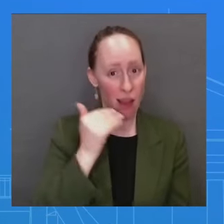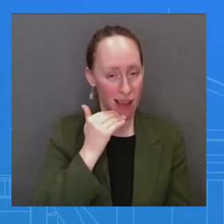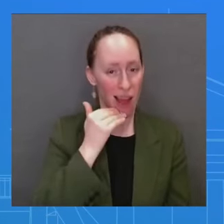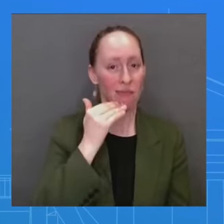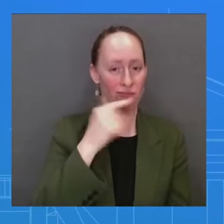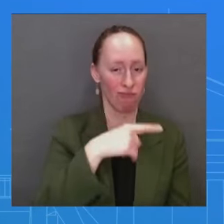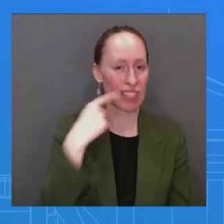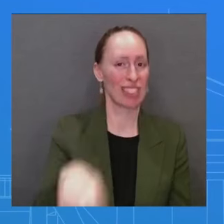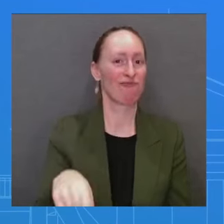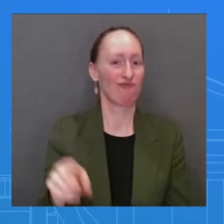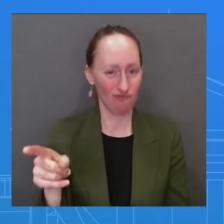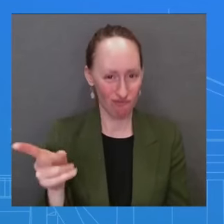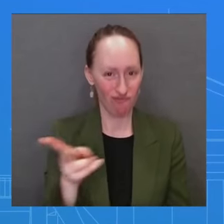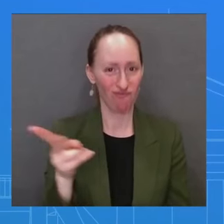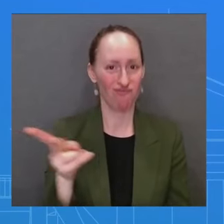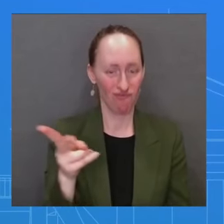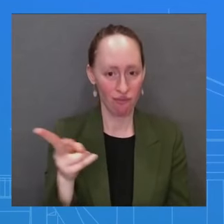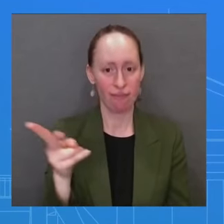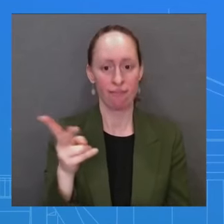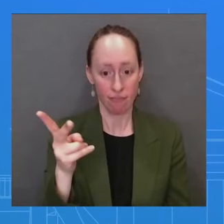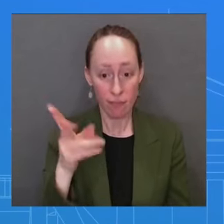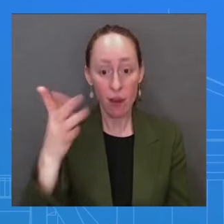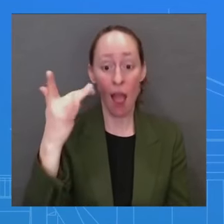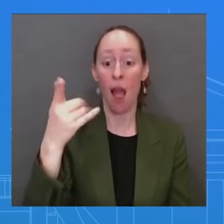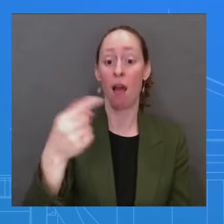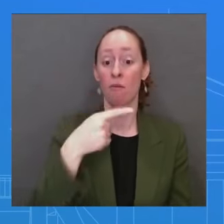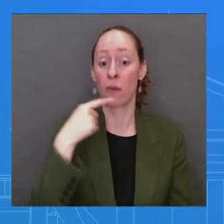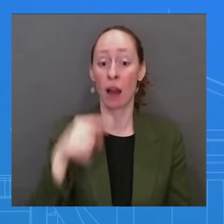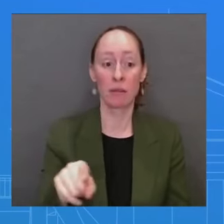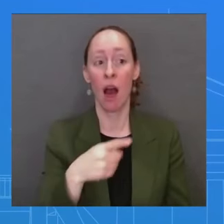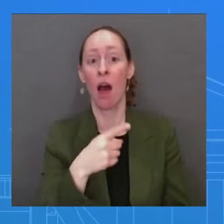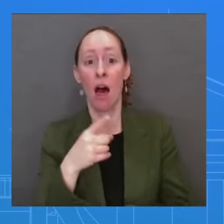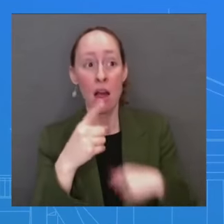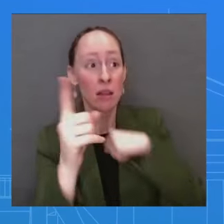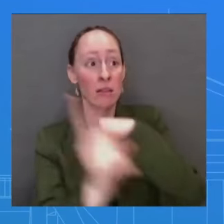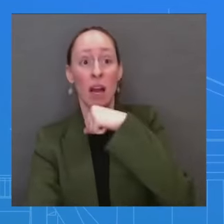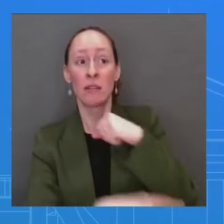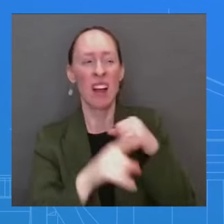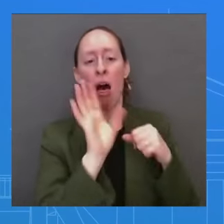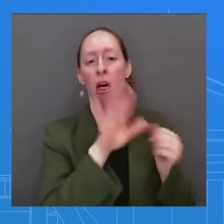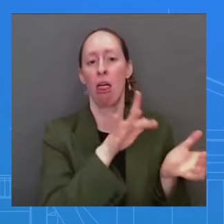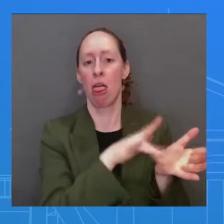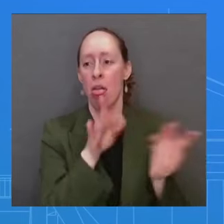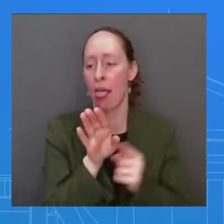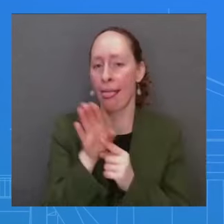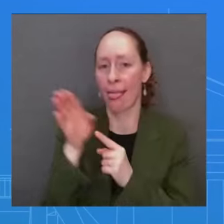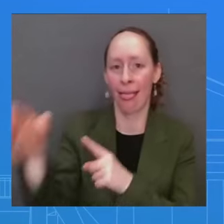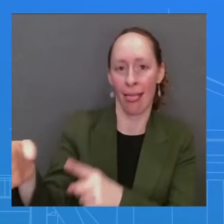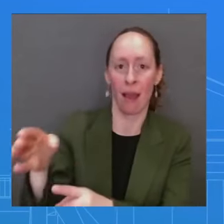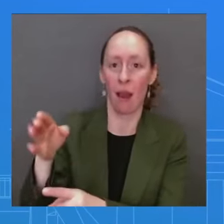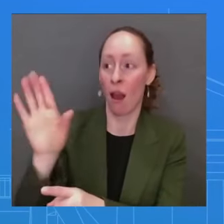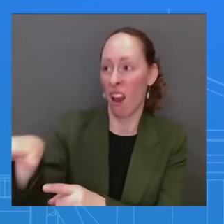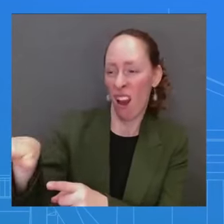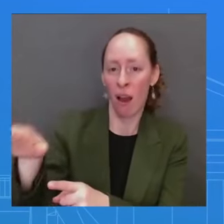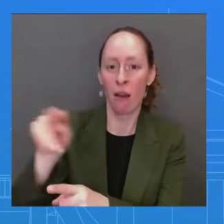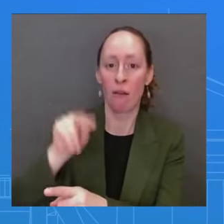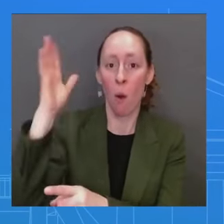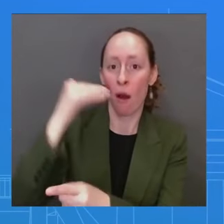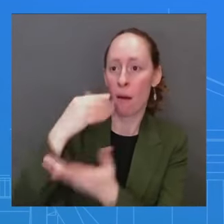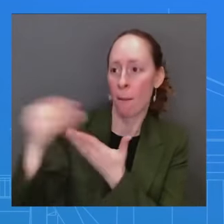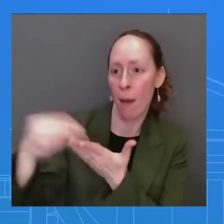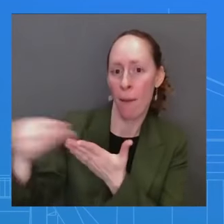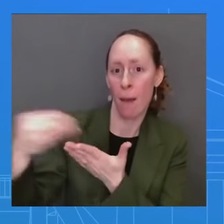finds ways to evade sanctions and to continue to do business with North Korea. And they have at least expressed publicly some sort